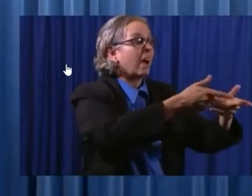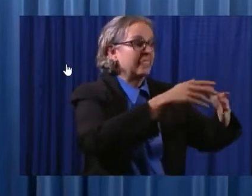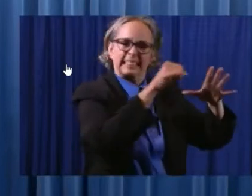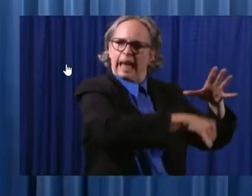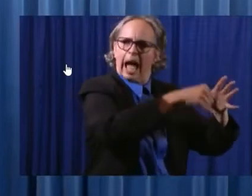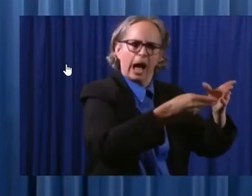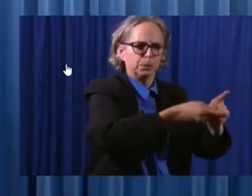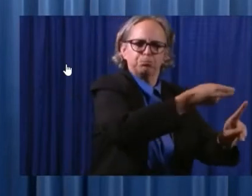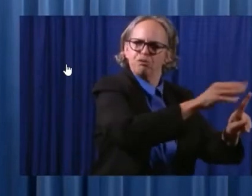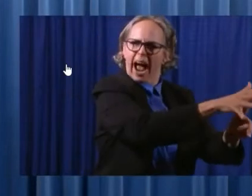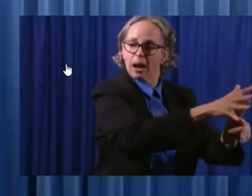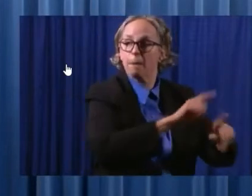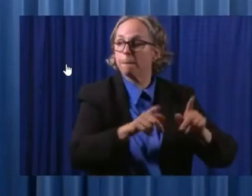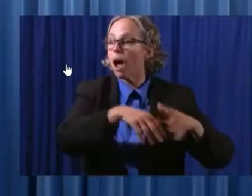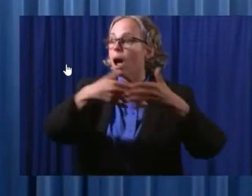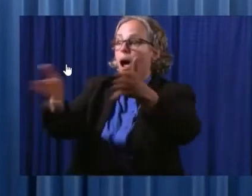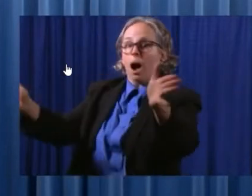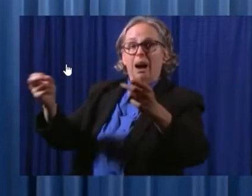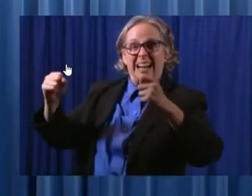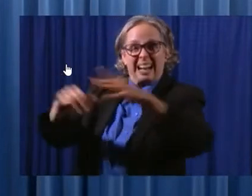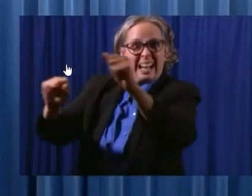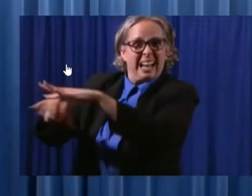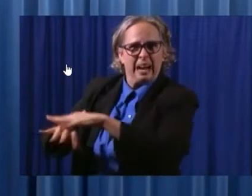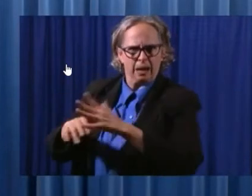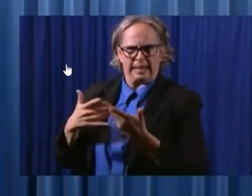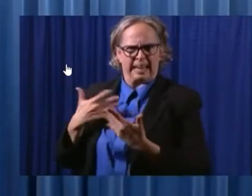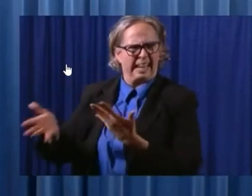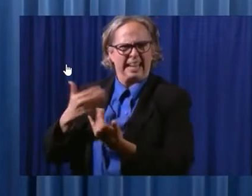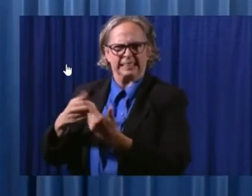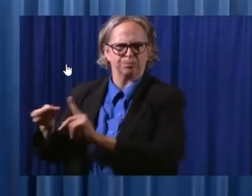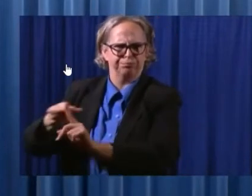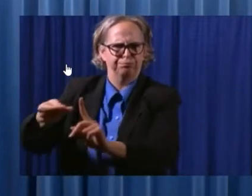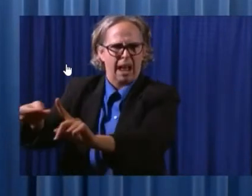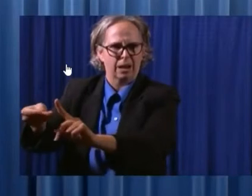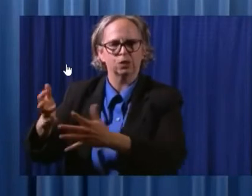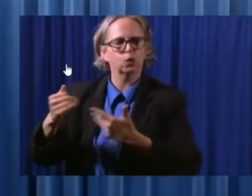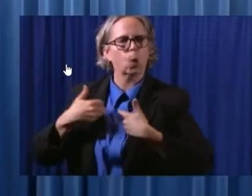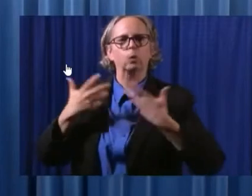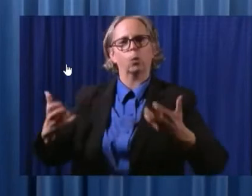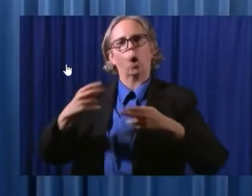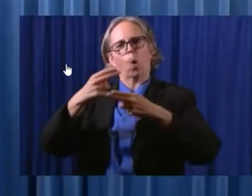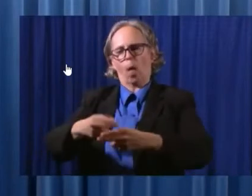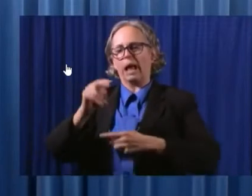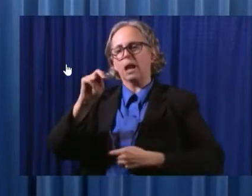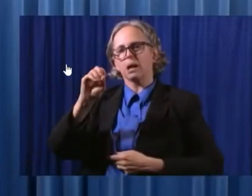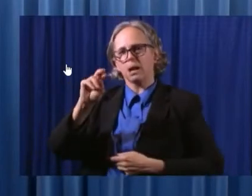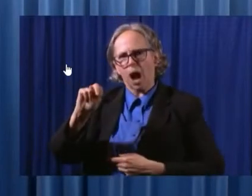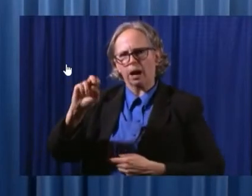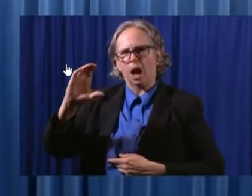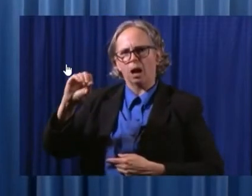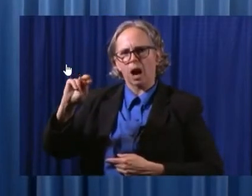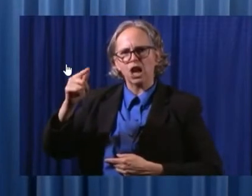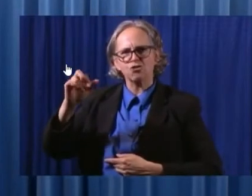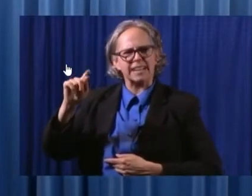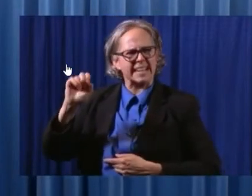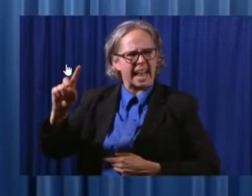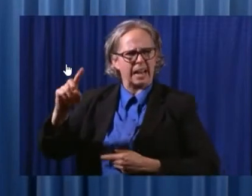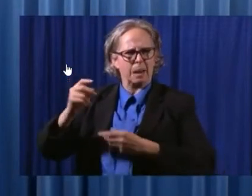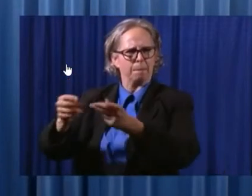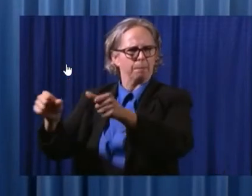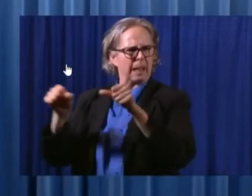weight to non-congregate cases when we're looking at community spread. When we begin seeing a large number of positive cases from those living in